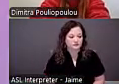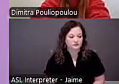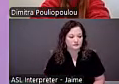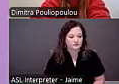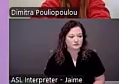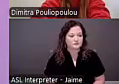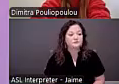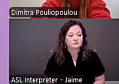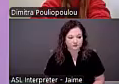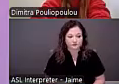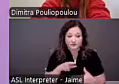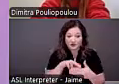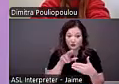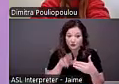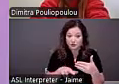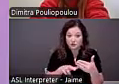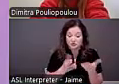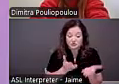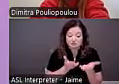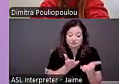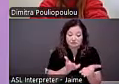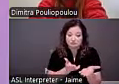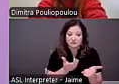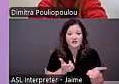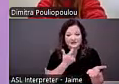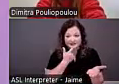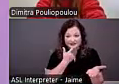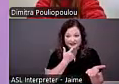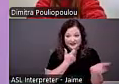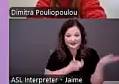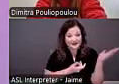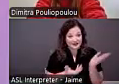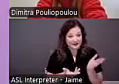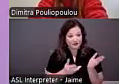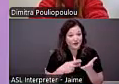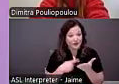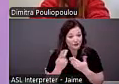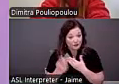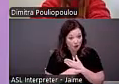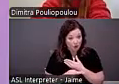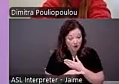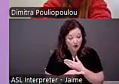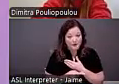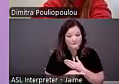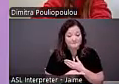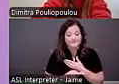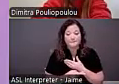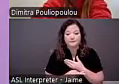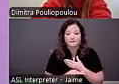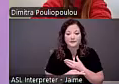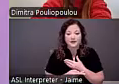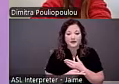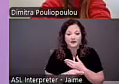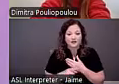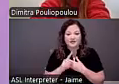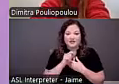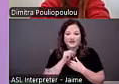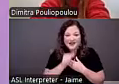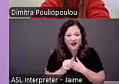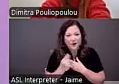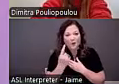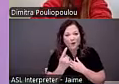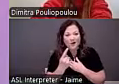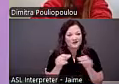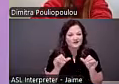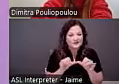Our results suggested that when it comes to the delivery of the program, there wasn't a one-size-fits-all